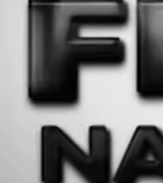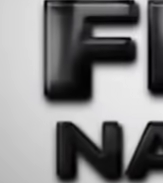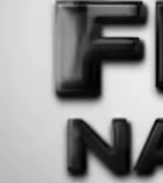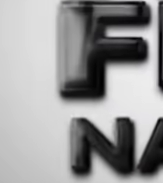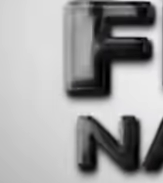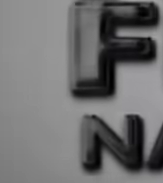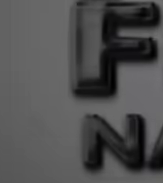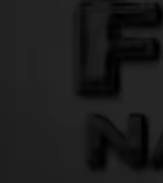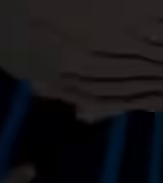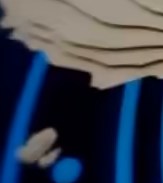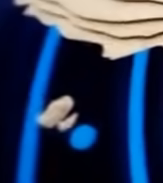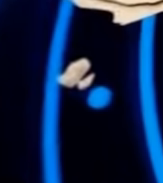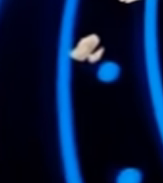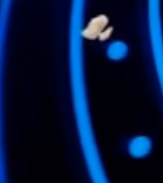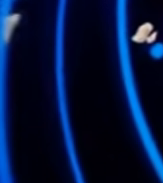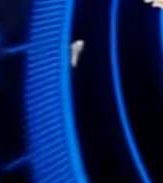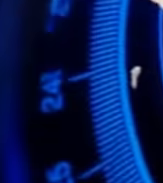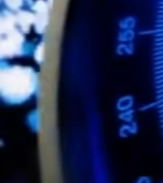Radio Fiji One nandom.